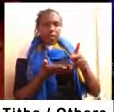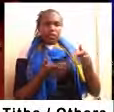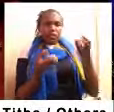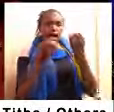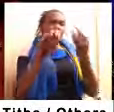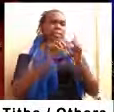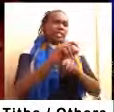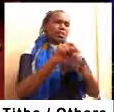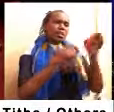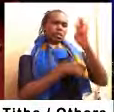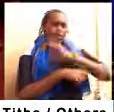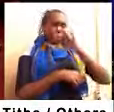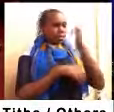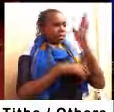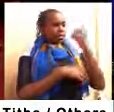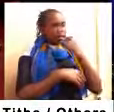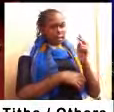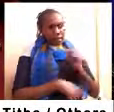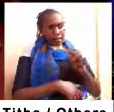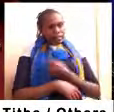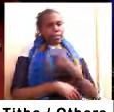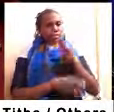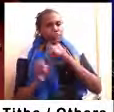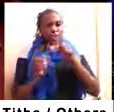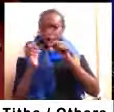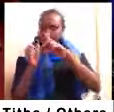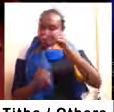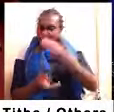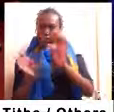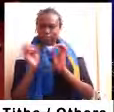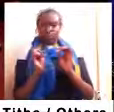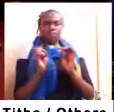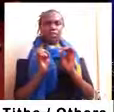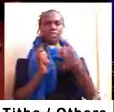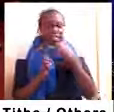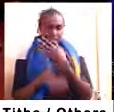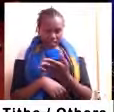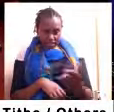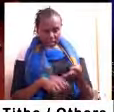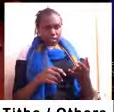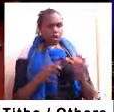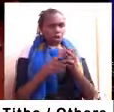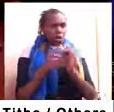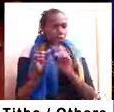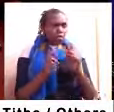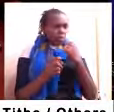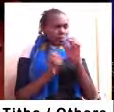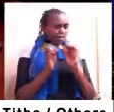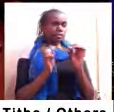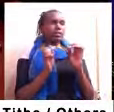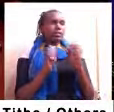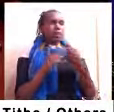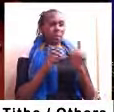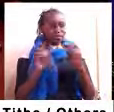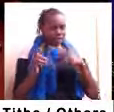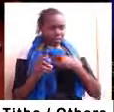Spirit of God tell us, do not go there, say this, or don't say this, but you don't. Like